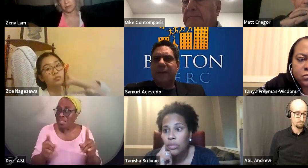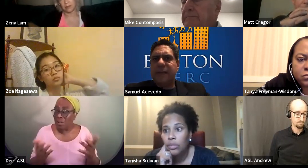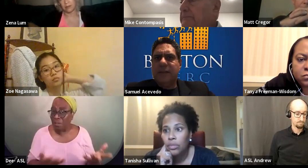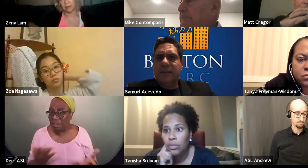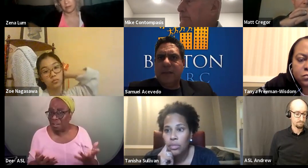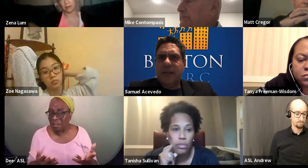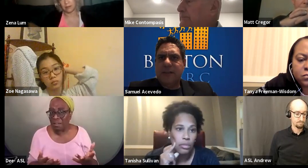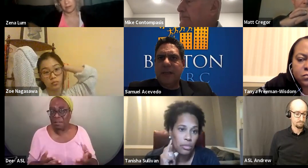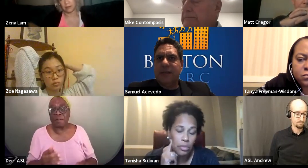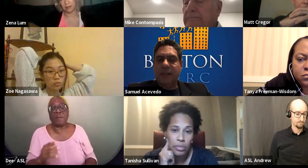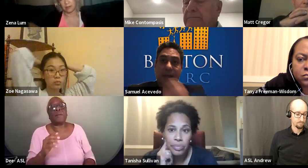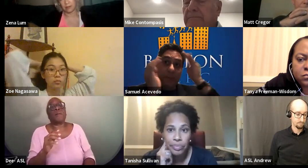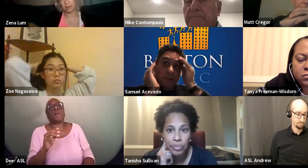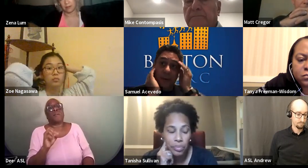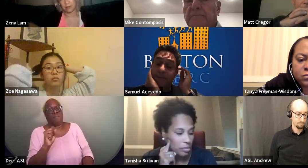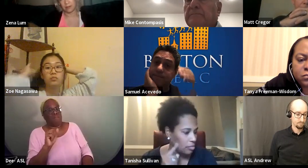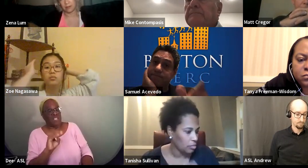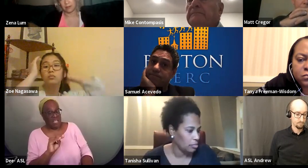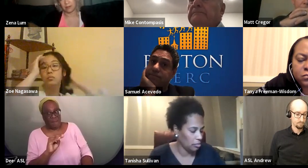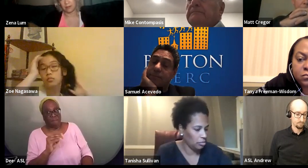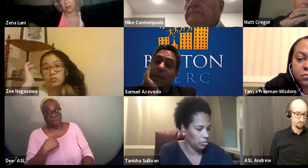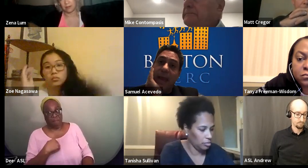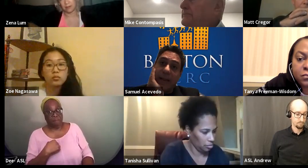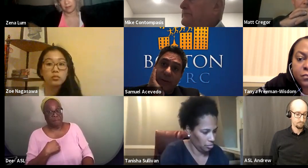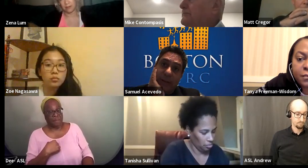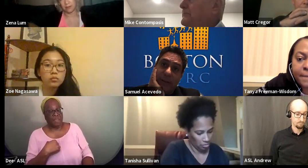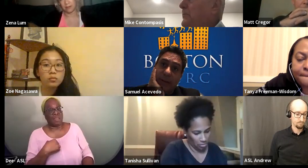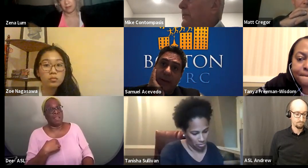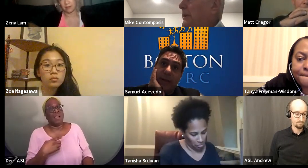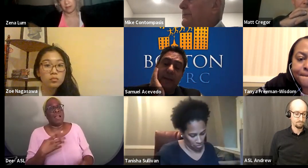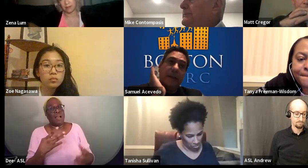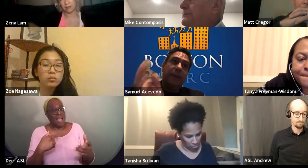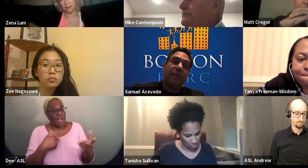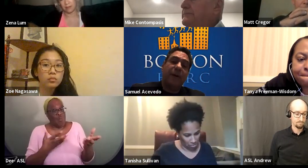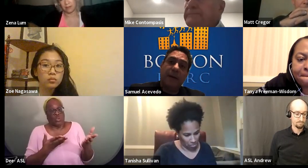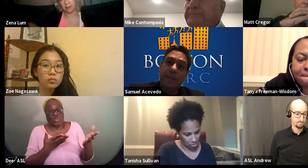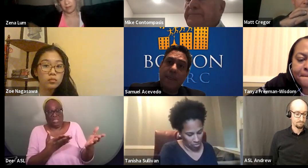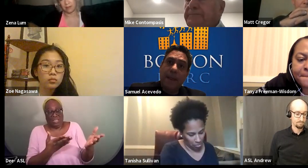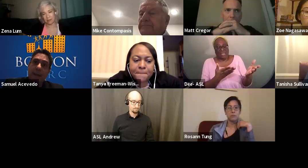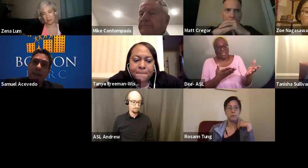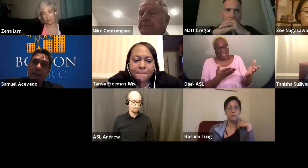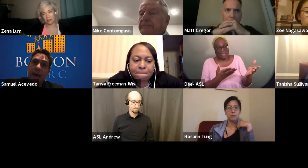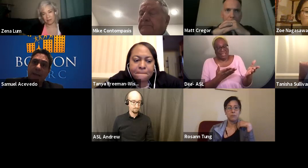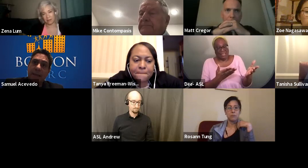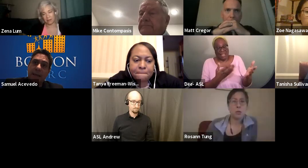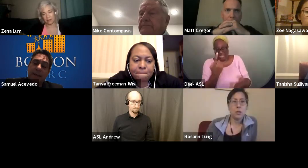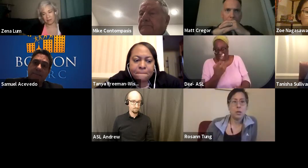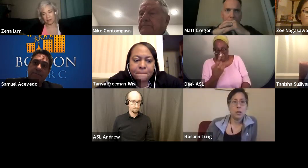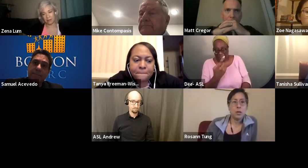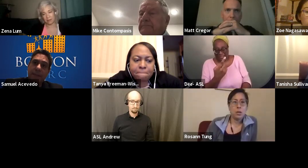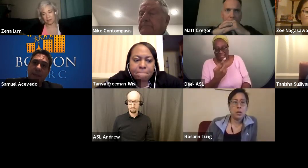May I suggest this in the name of, actually, in the name of not,